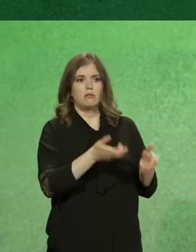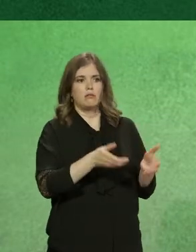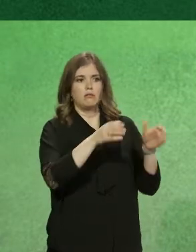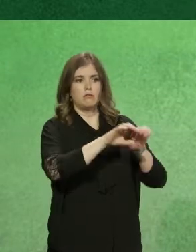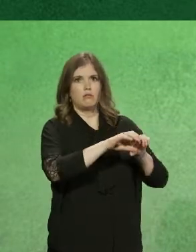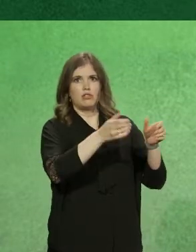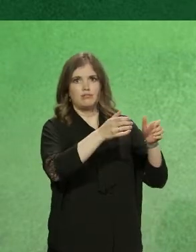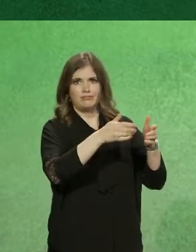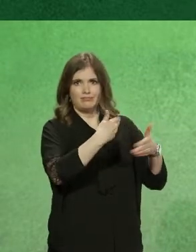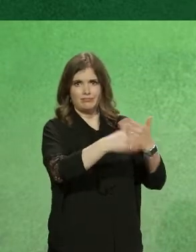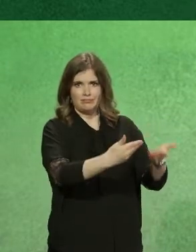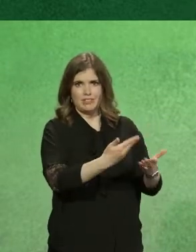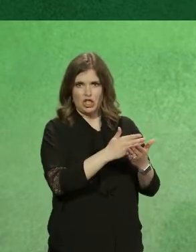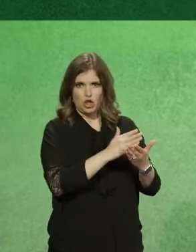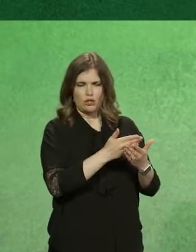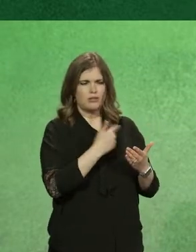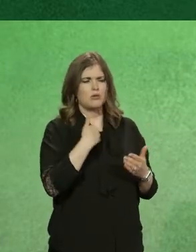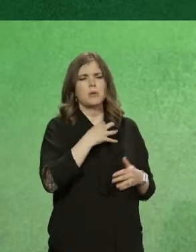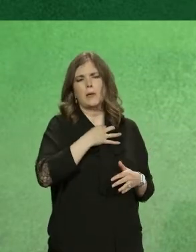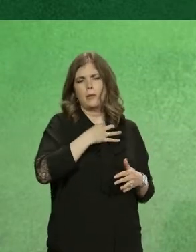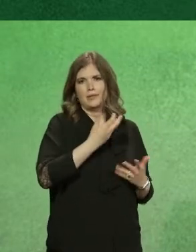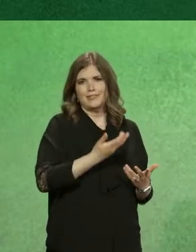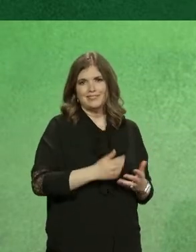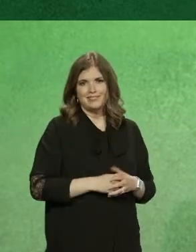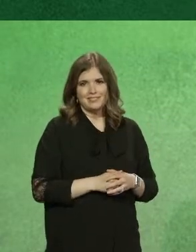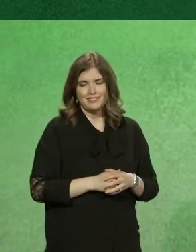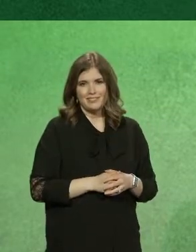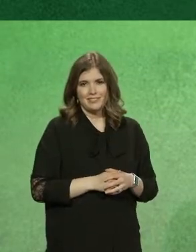what we were wondering about that.